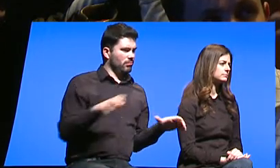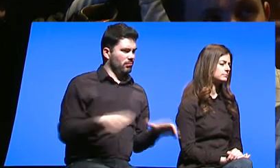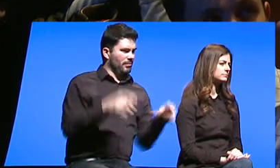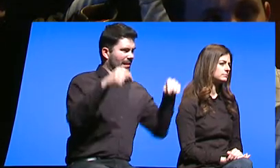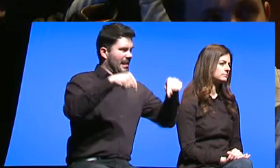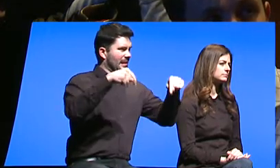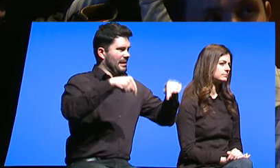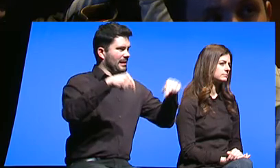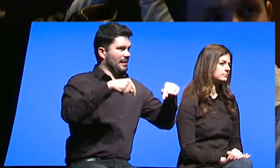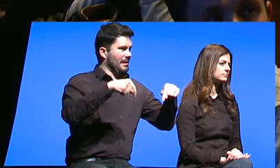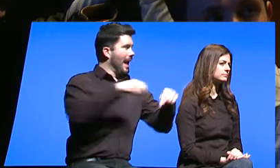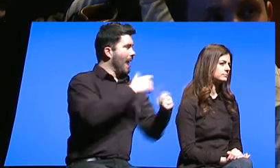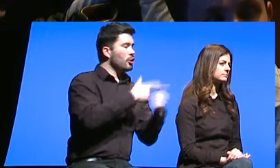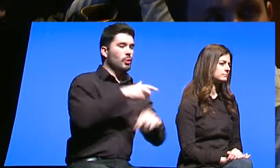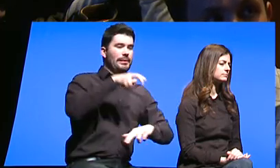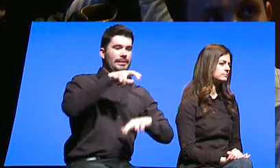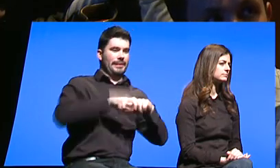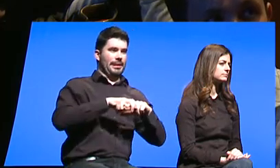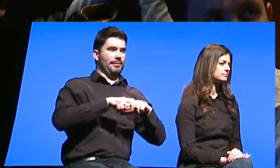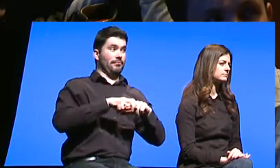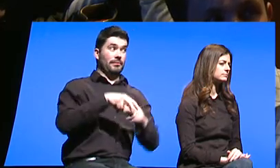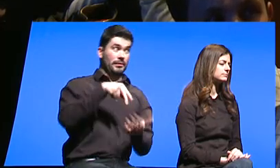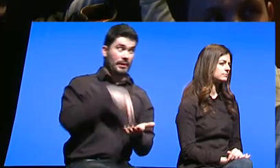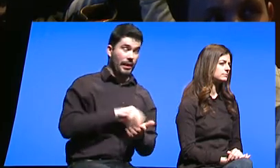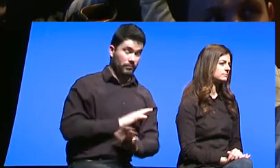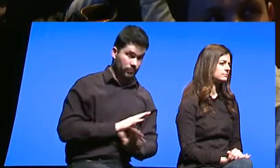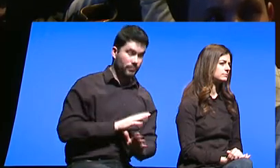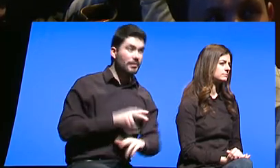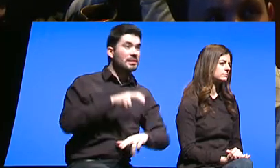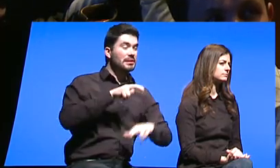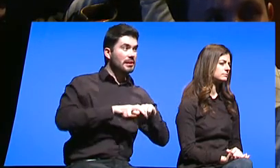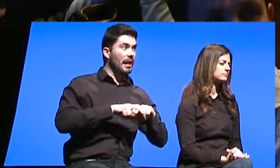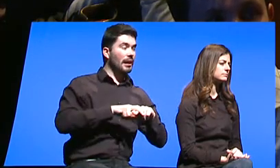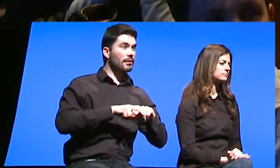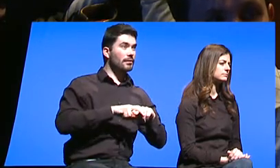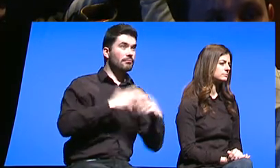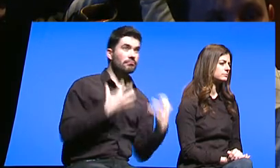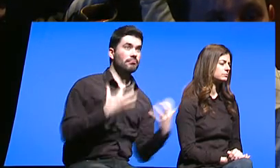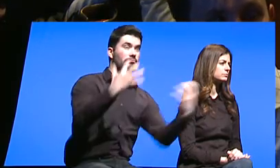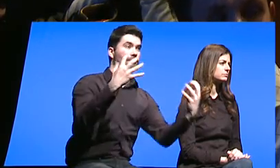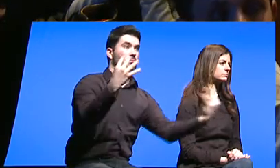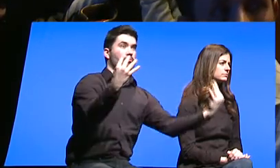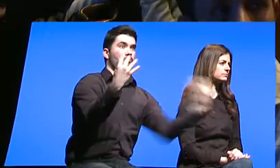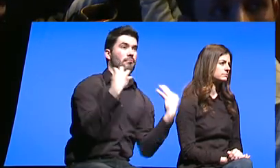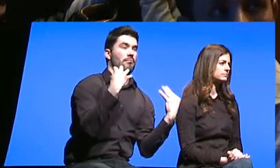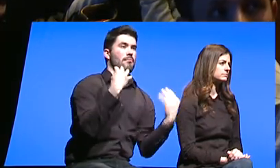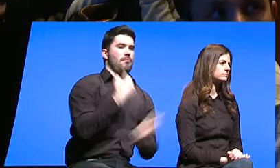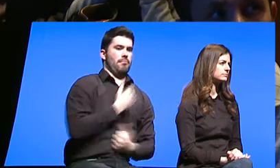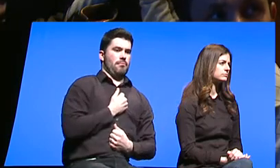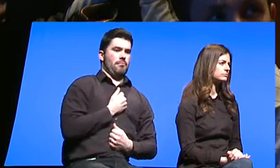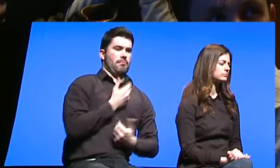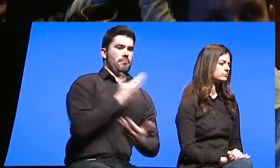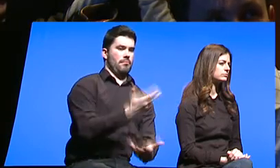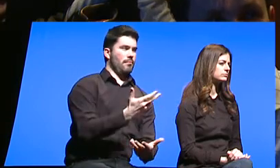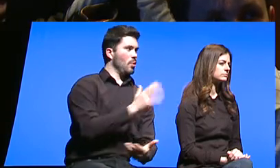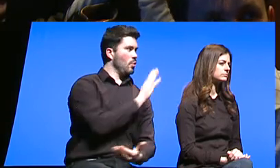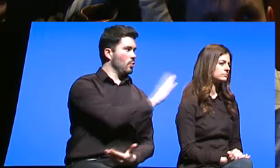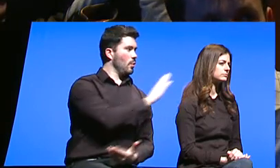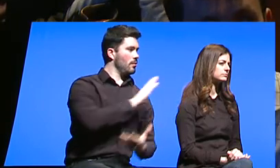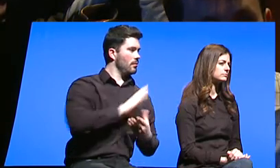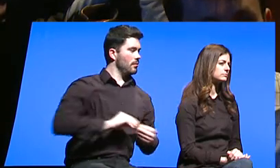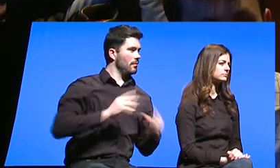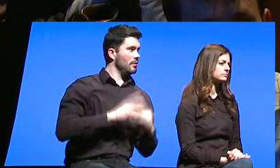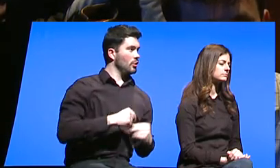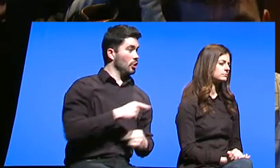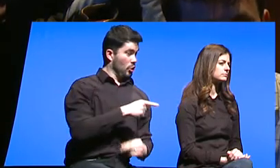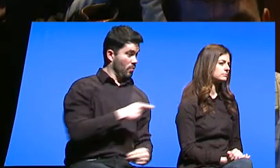sit before these folks, much less stand and sort of bear yourselves and your story? And do you encounter fear,